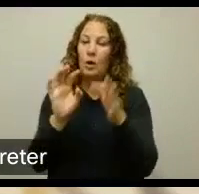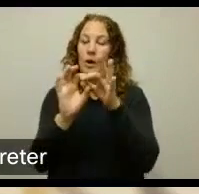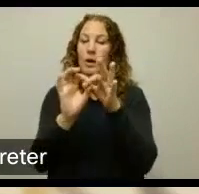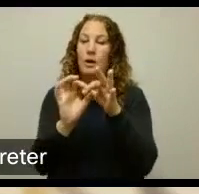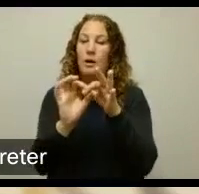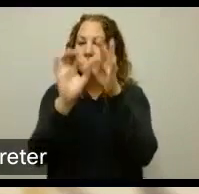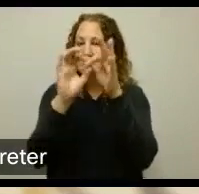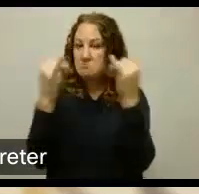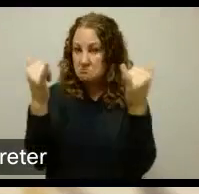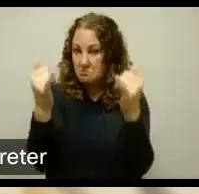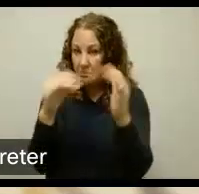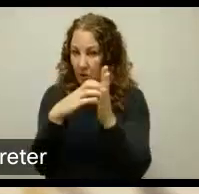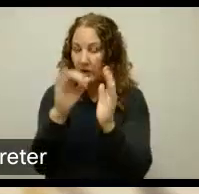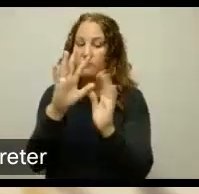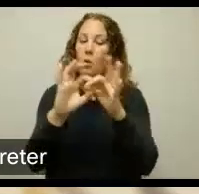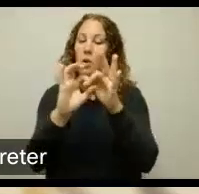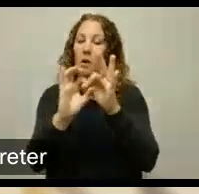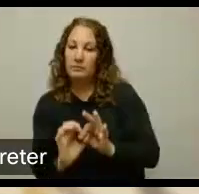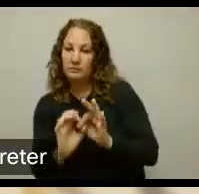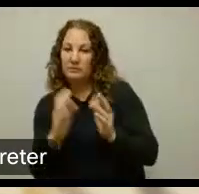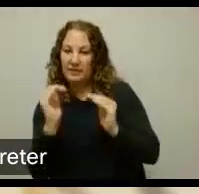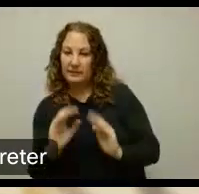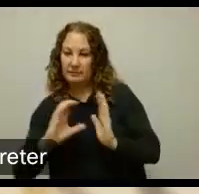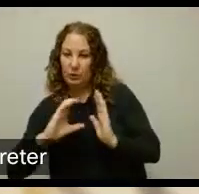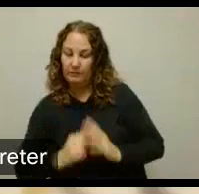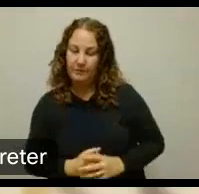the following paragraph that's to come.